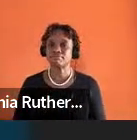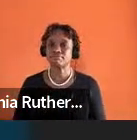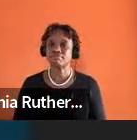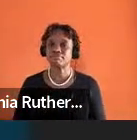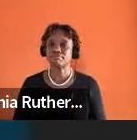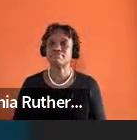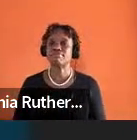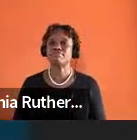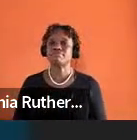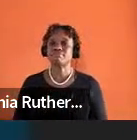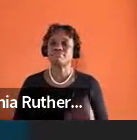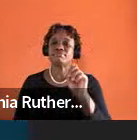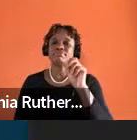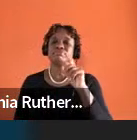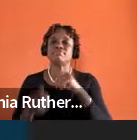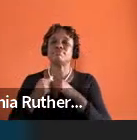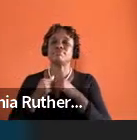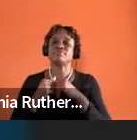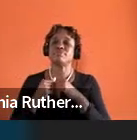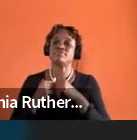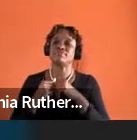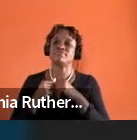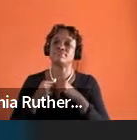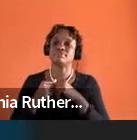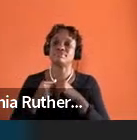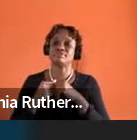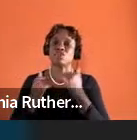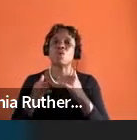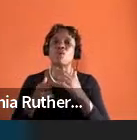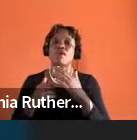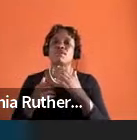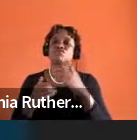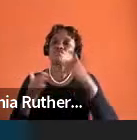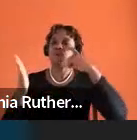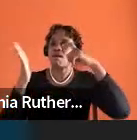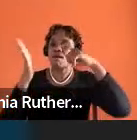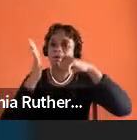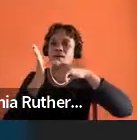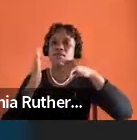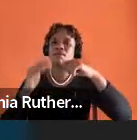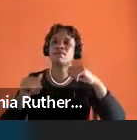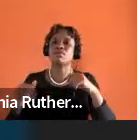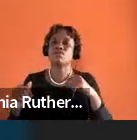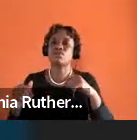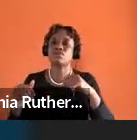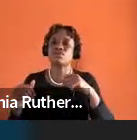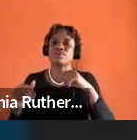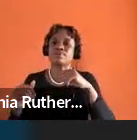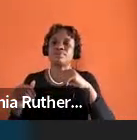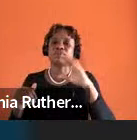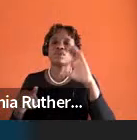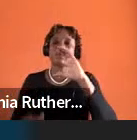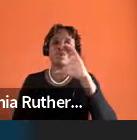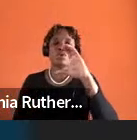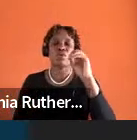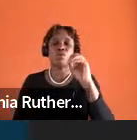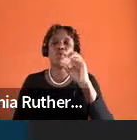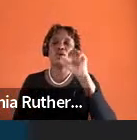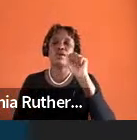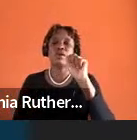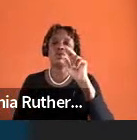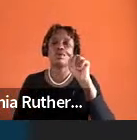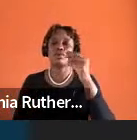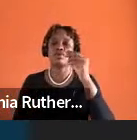technical. Okay, so in terms of acknowledgement, just want to acknowledge the co-author, the lead author for this